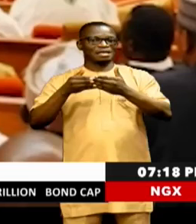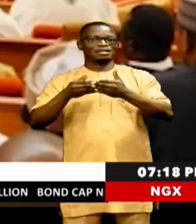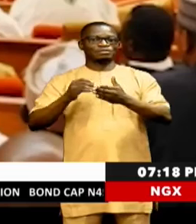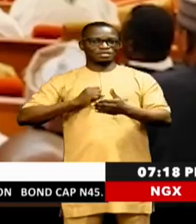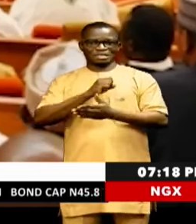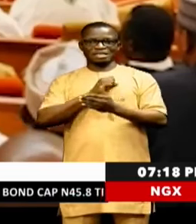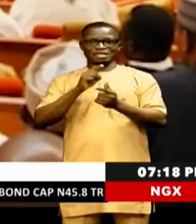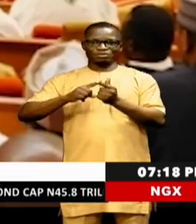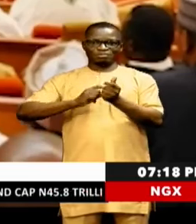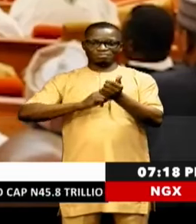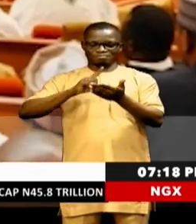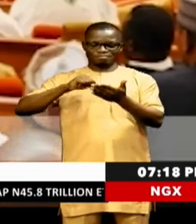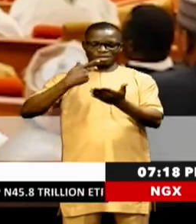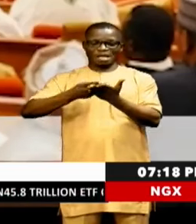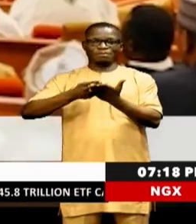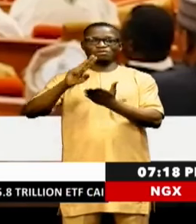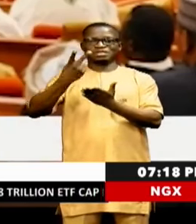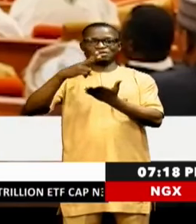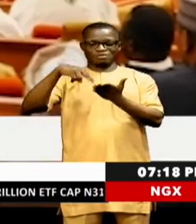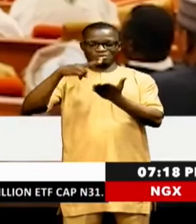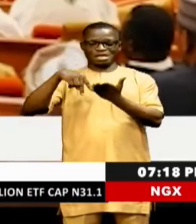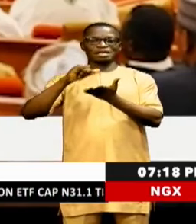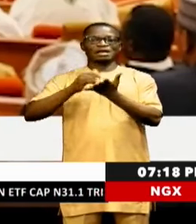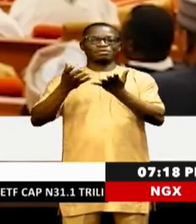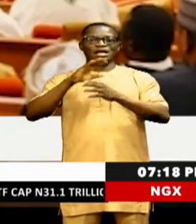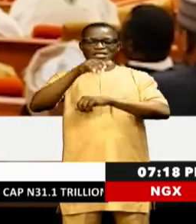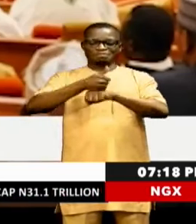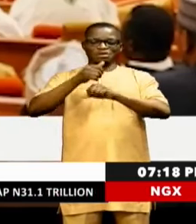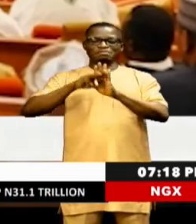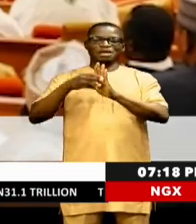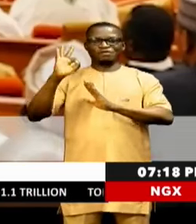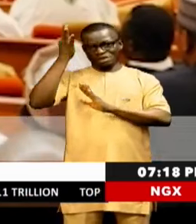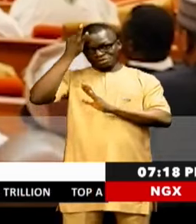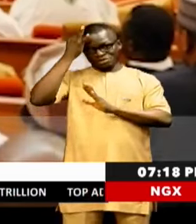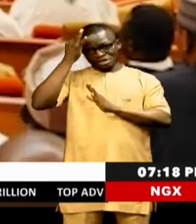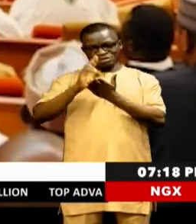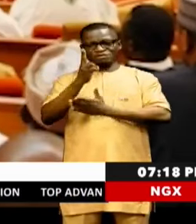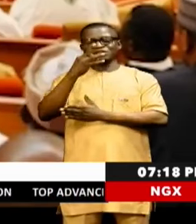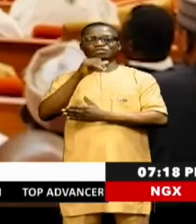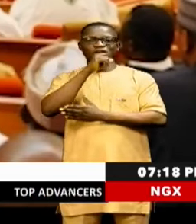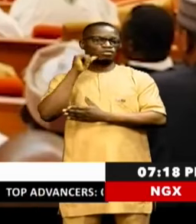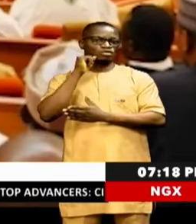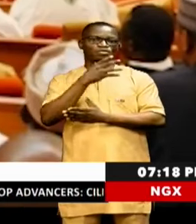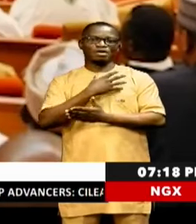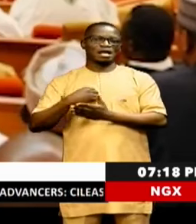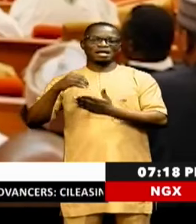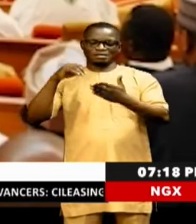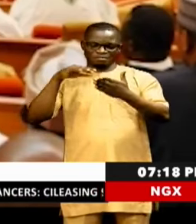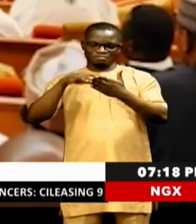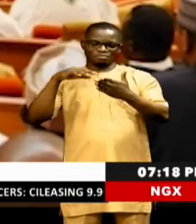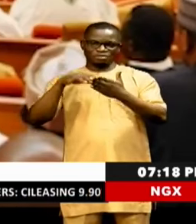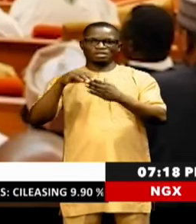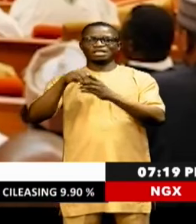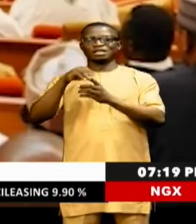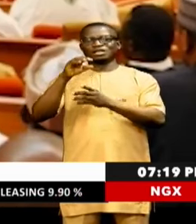at second reading a bill seeking the establishment of the Federal University of Agriculture and Tropical Studies in